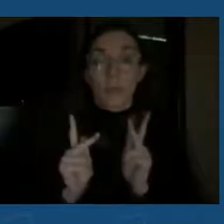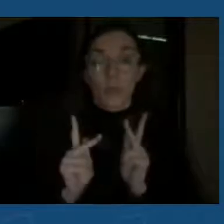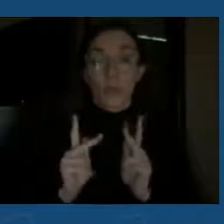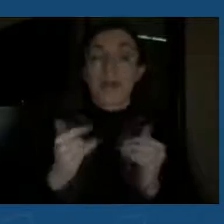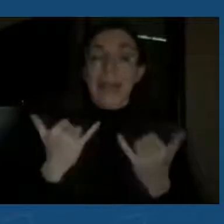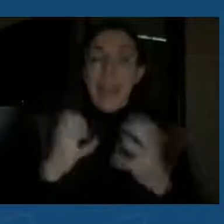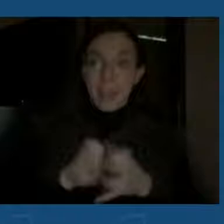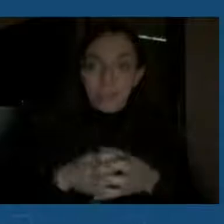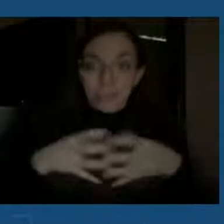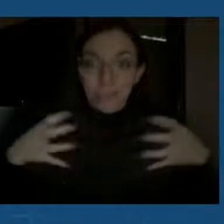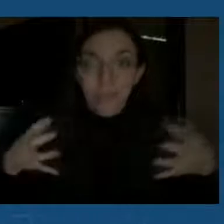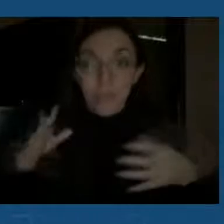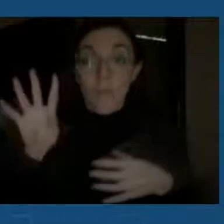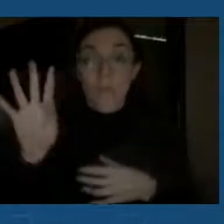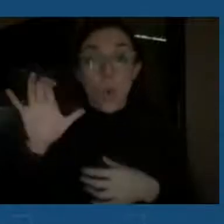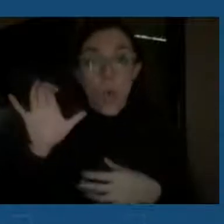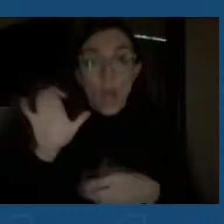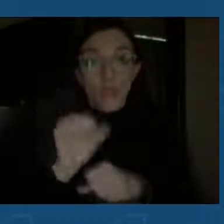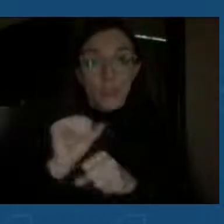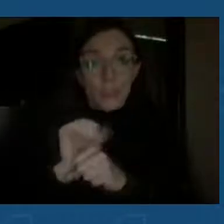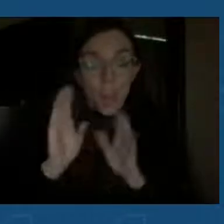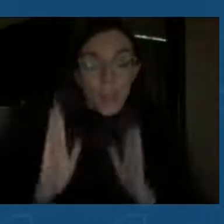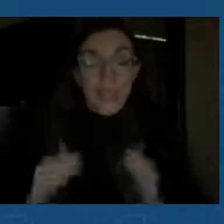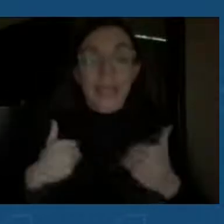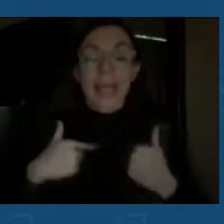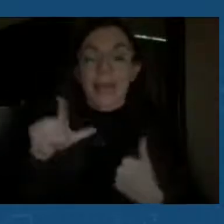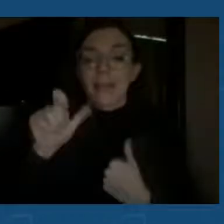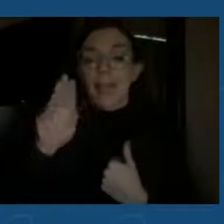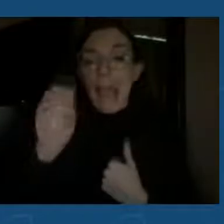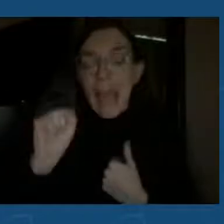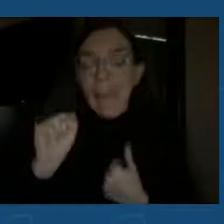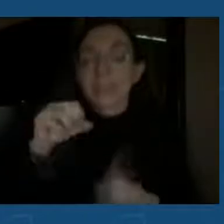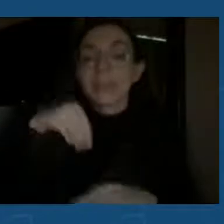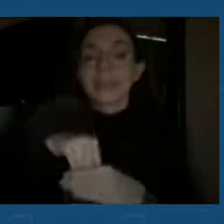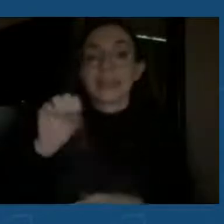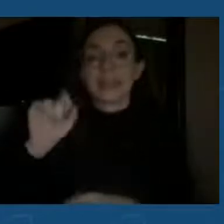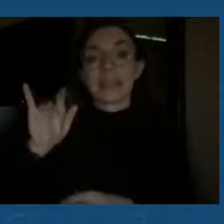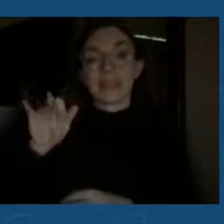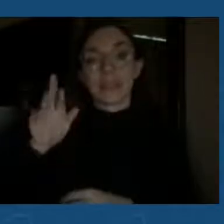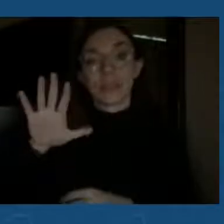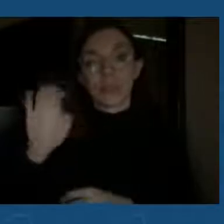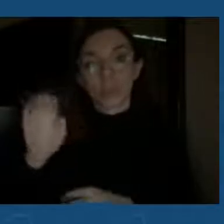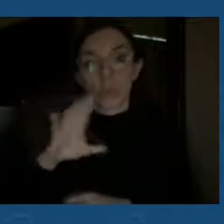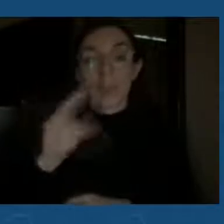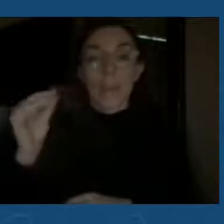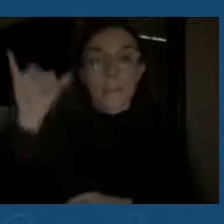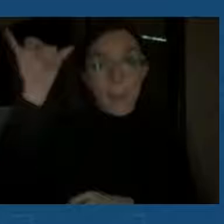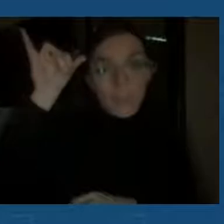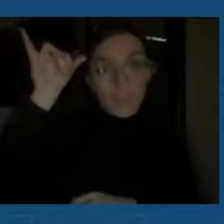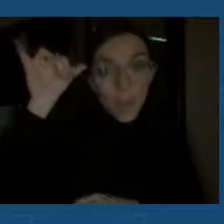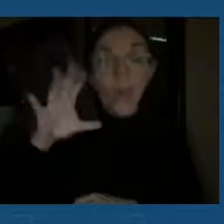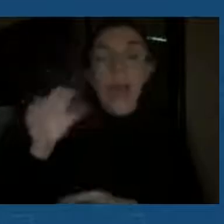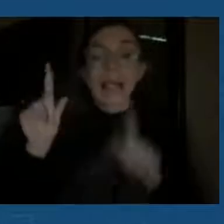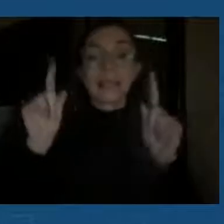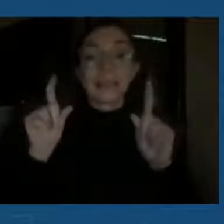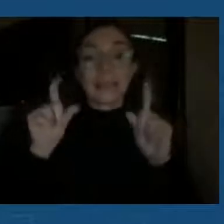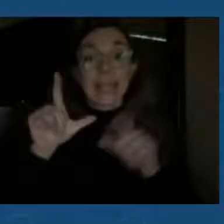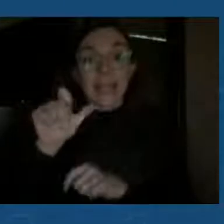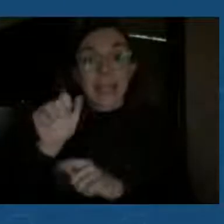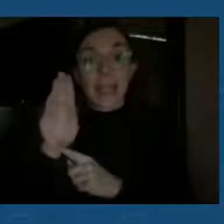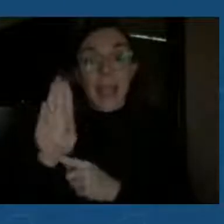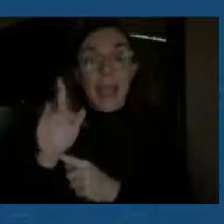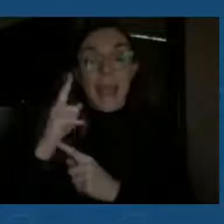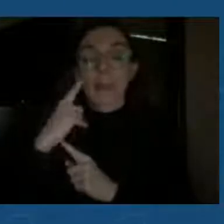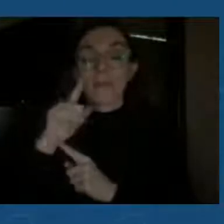employees, with labs in Syracuse and Buffalo and a testing lab for wastewater